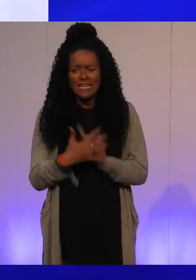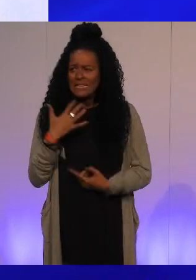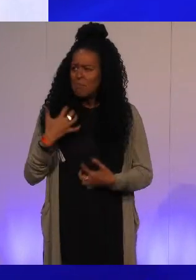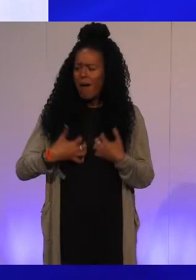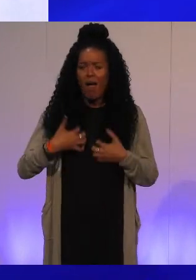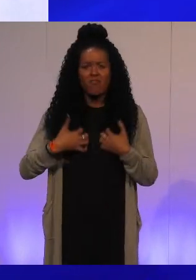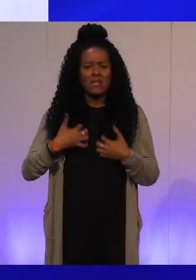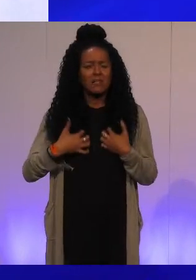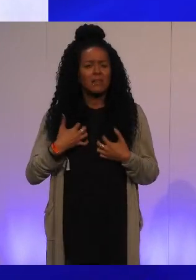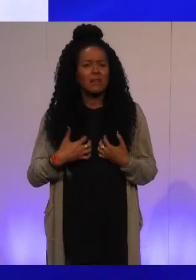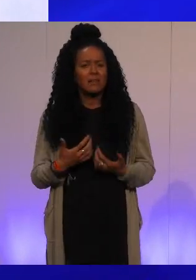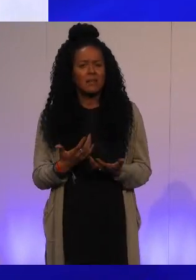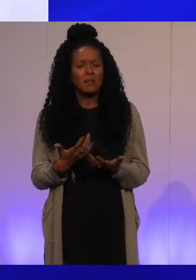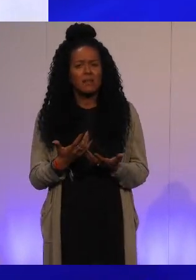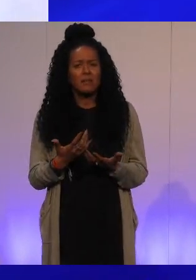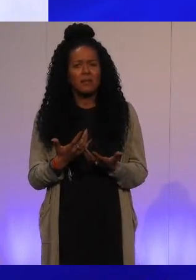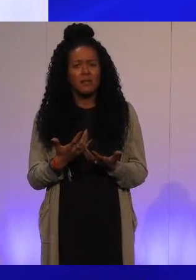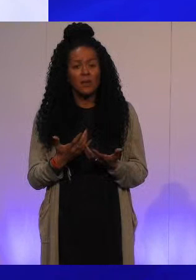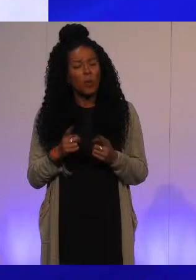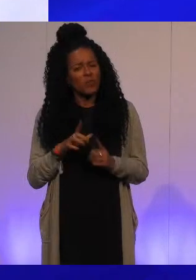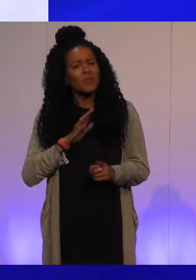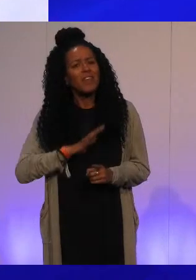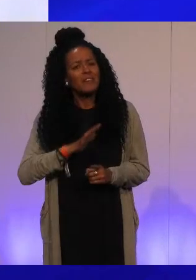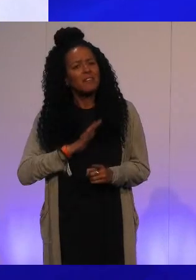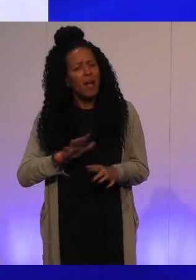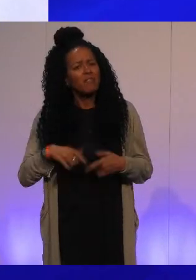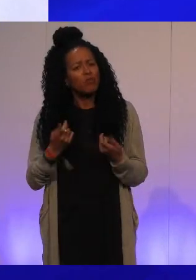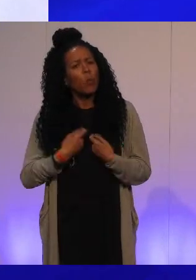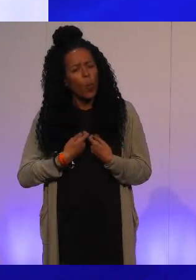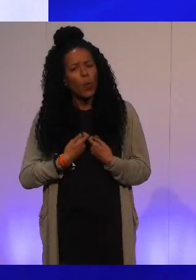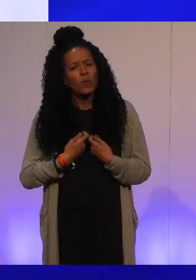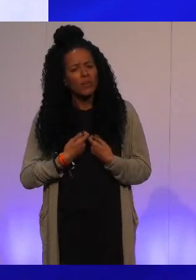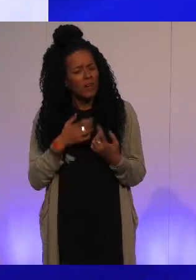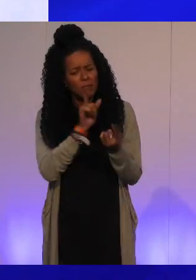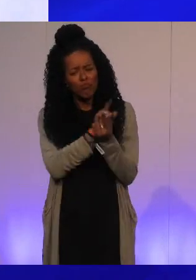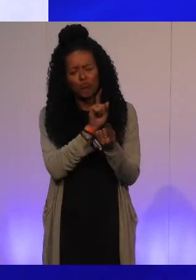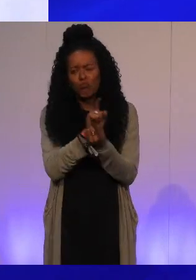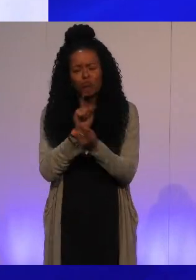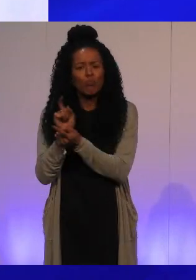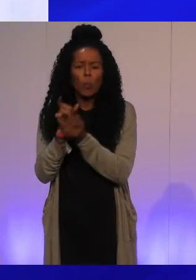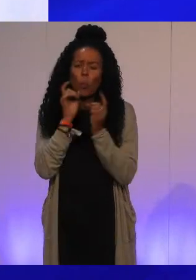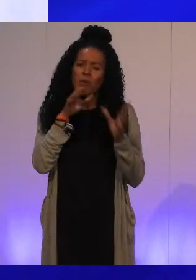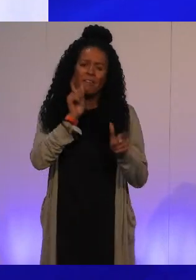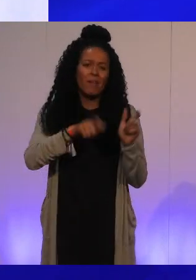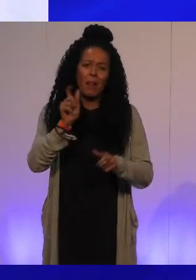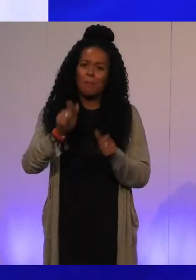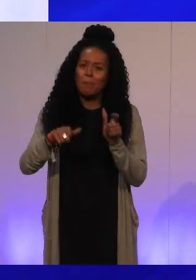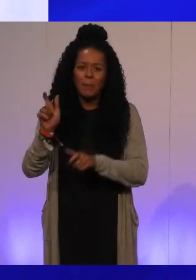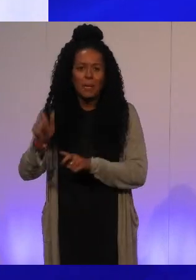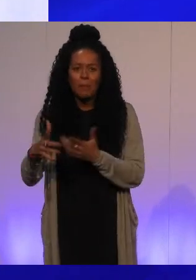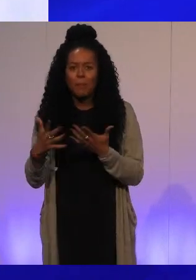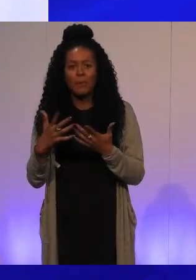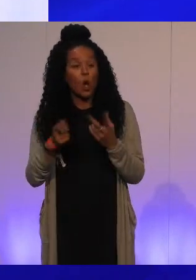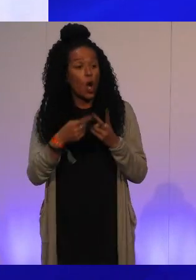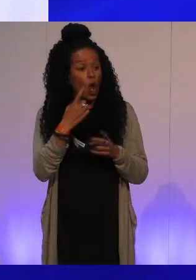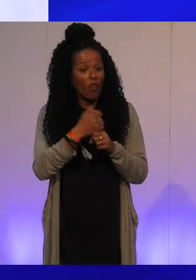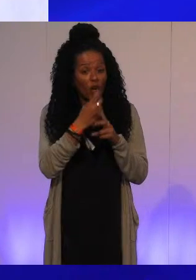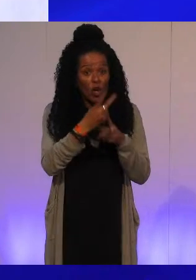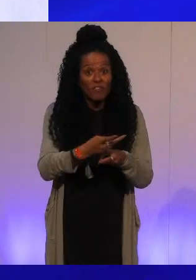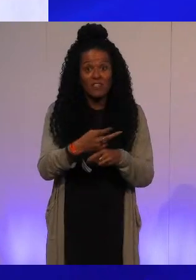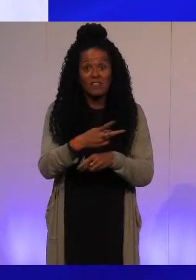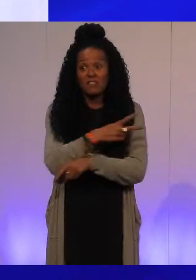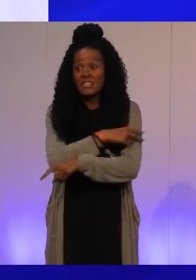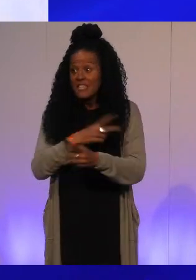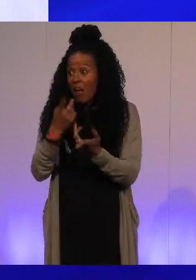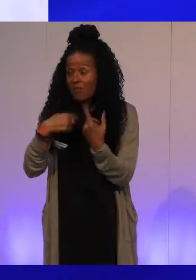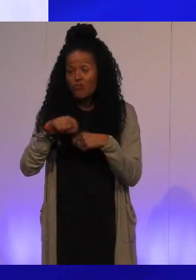inspiring and satisfying, and I've met some absolutely wonderful people, both fellow governors, staff around